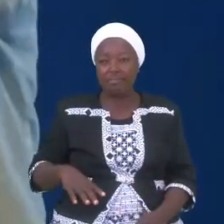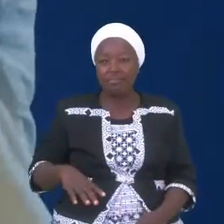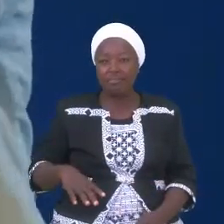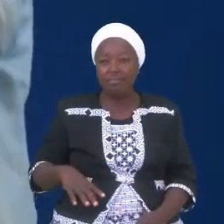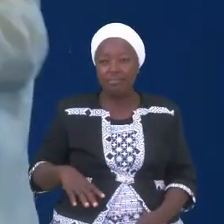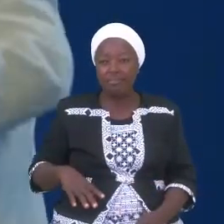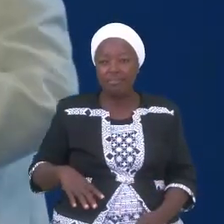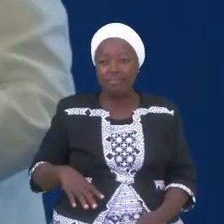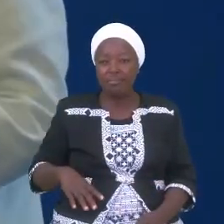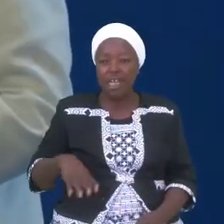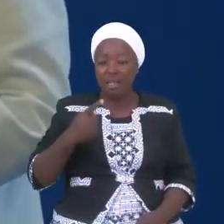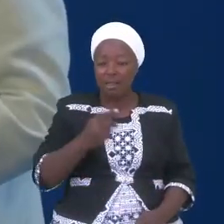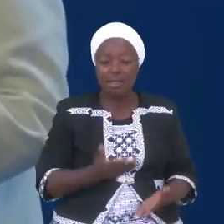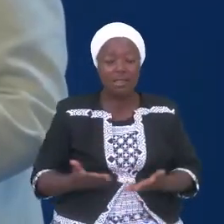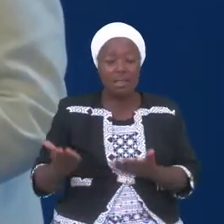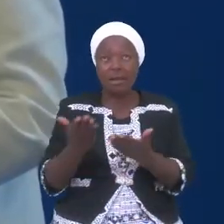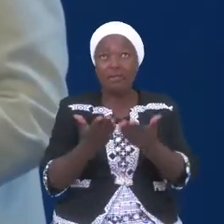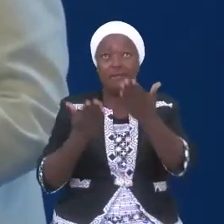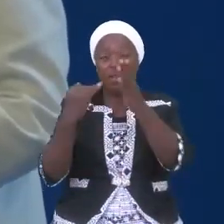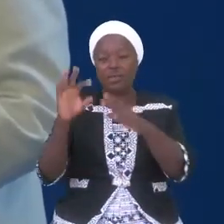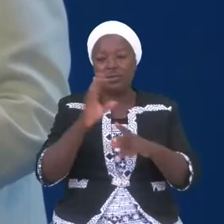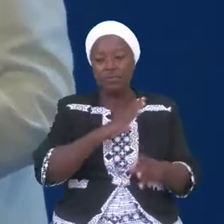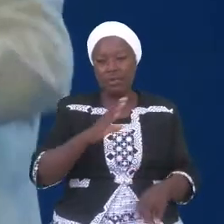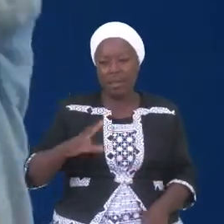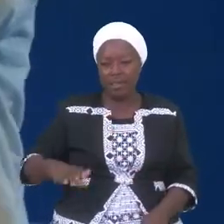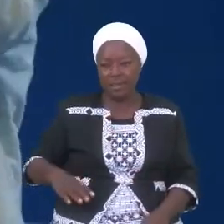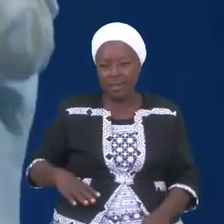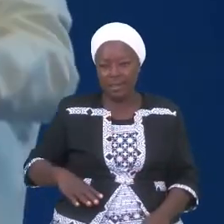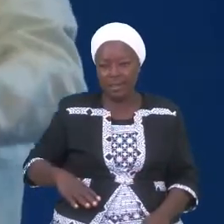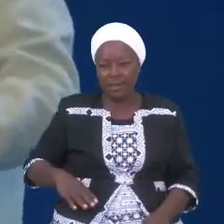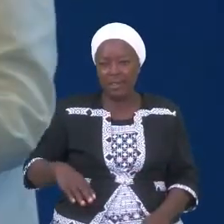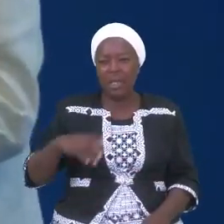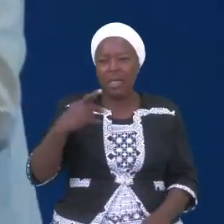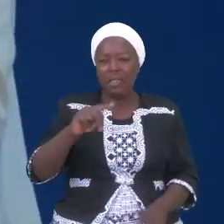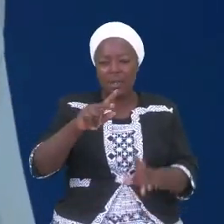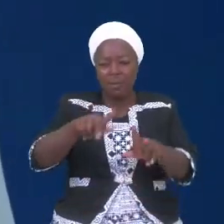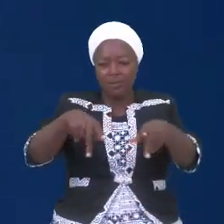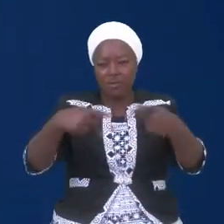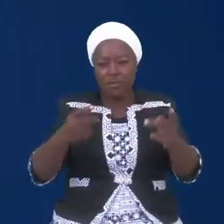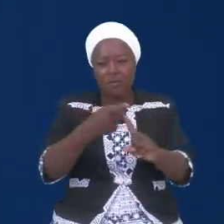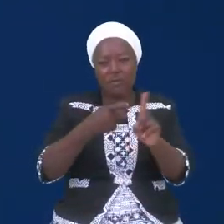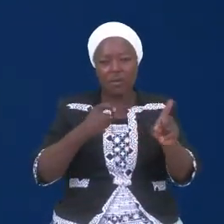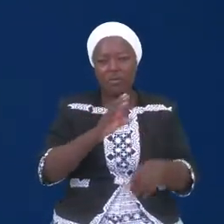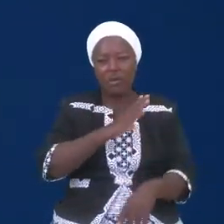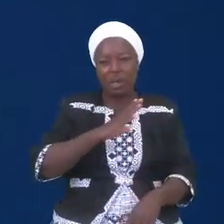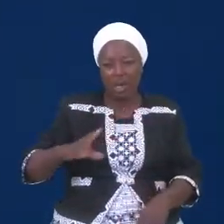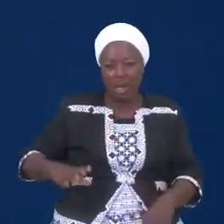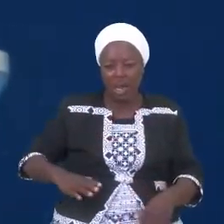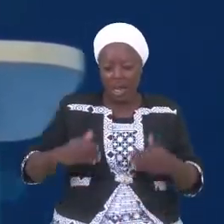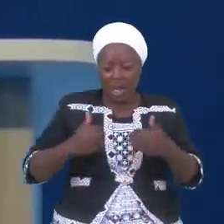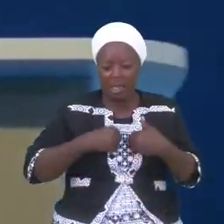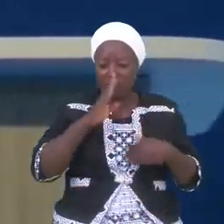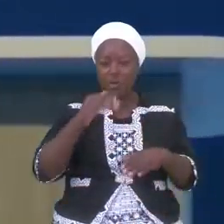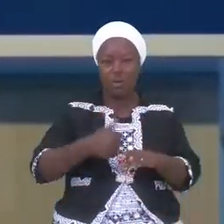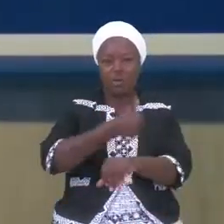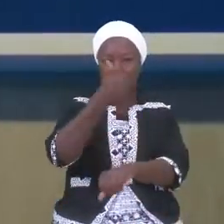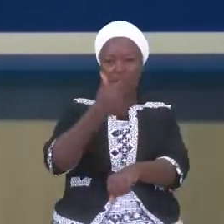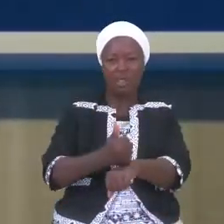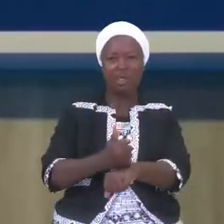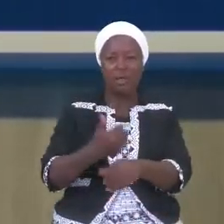the sacrifice of Christ, the provision from Christ had been ordained before